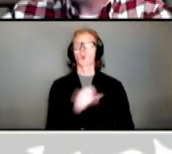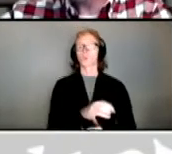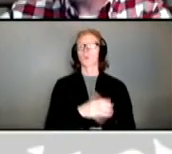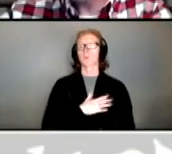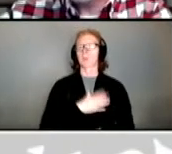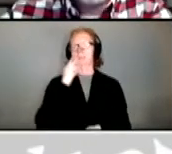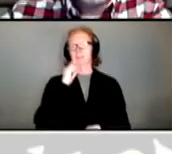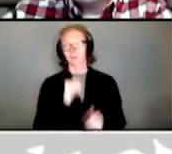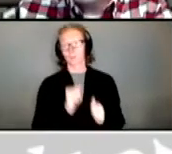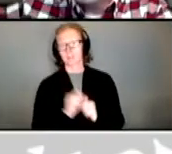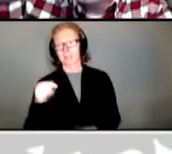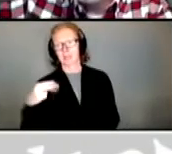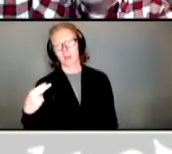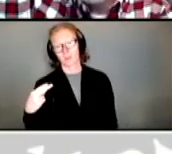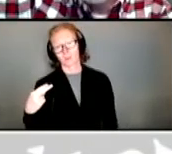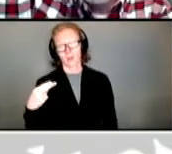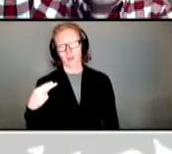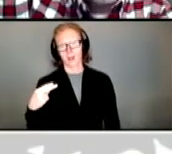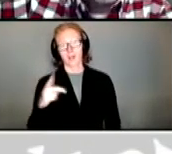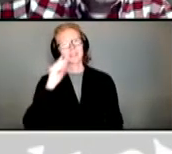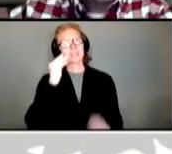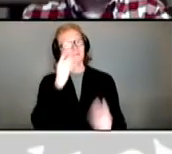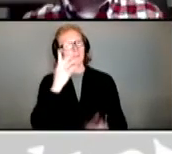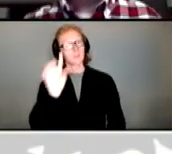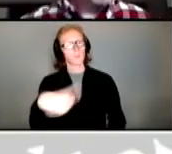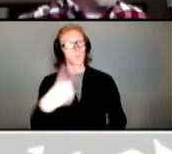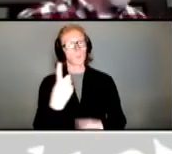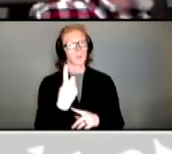town hall is information only,